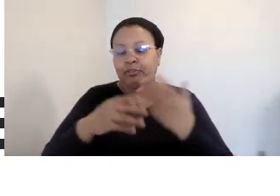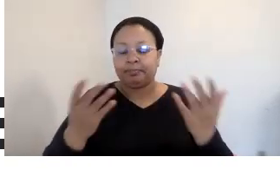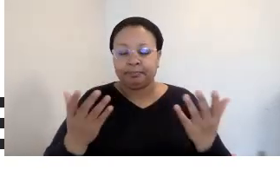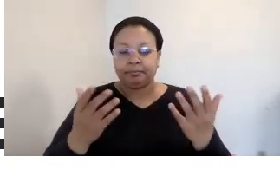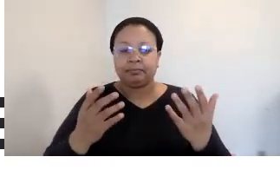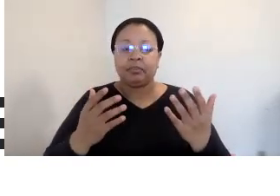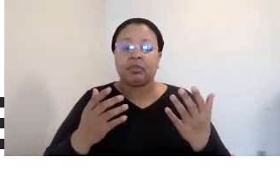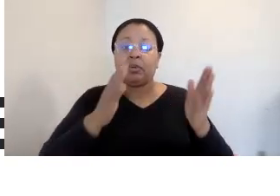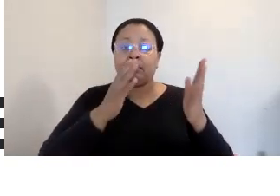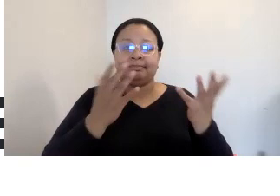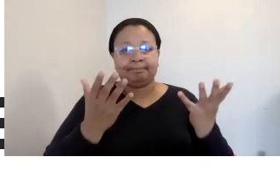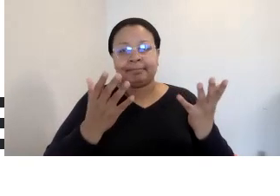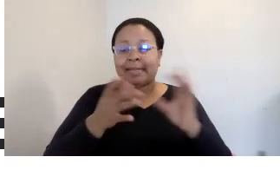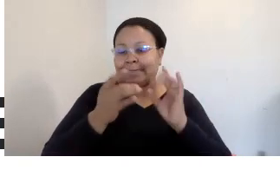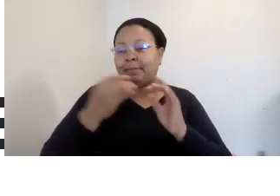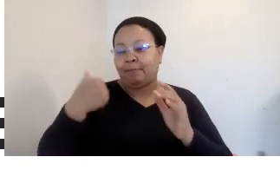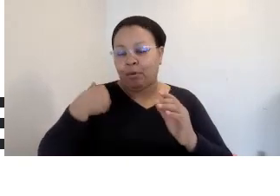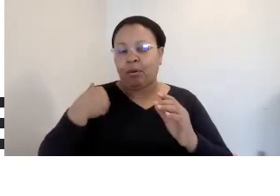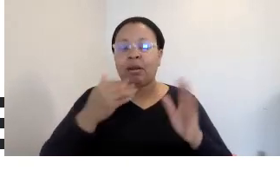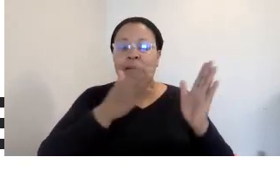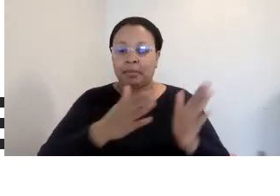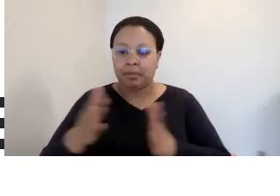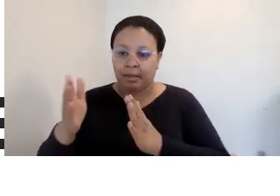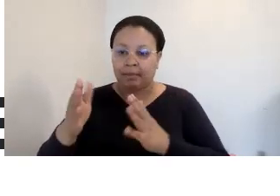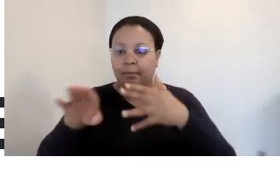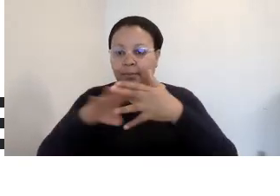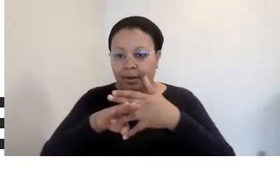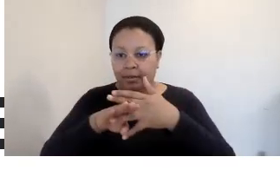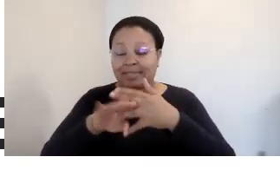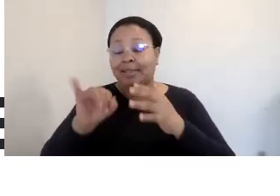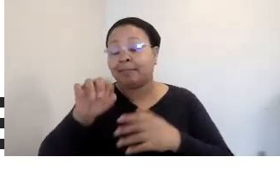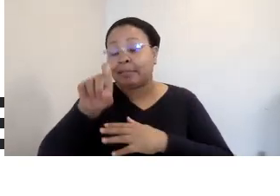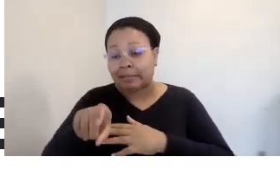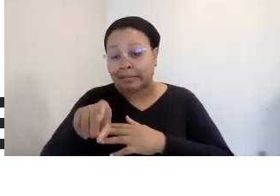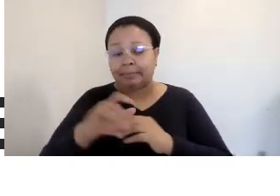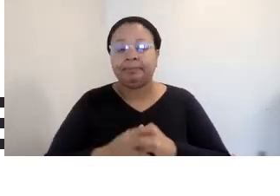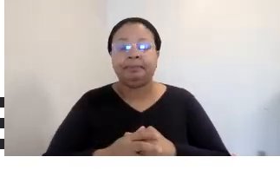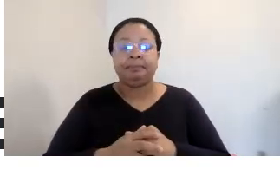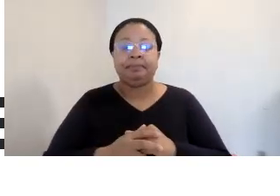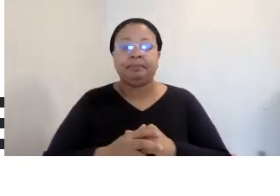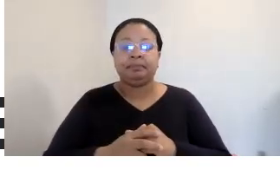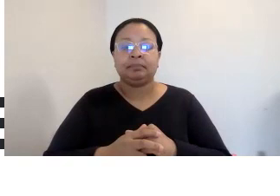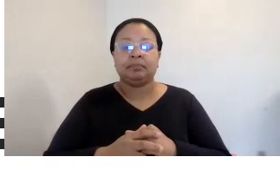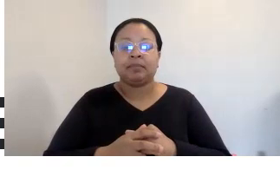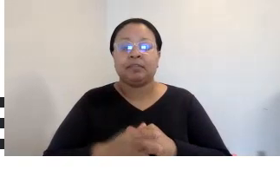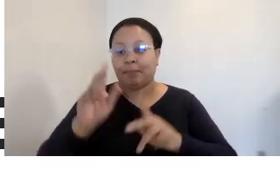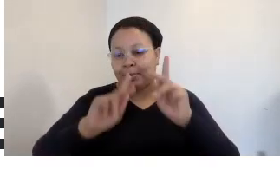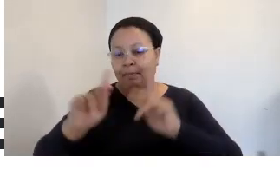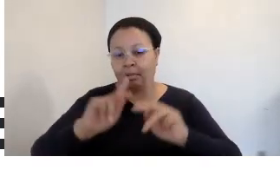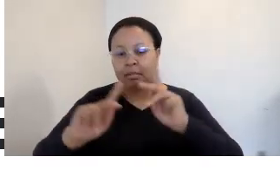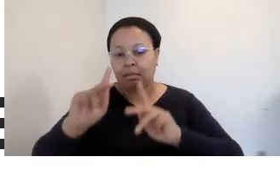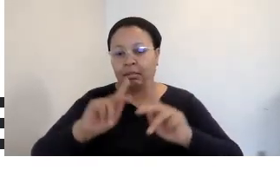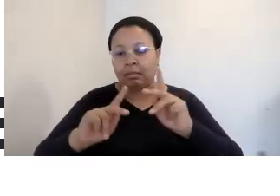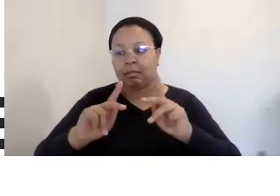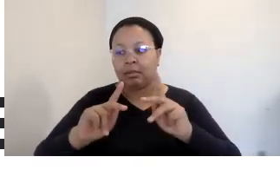So plan for, like we said before, plan for breaks if it's needed. For individuals,